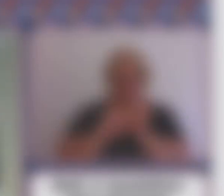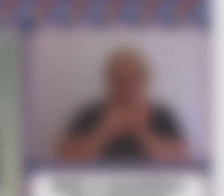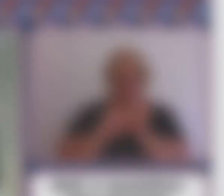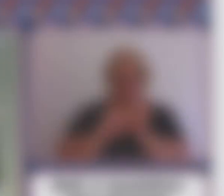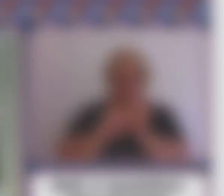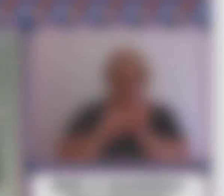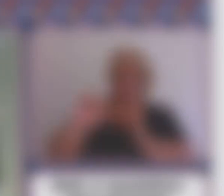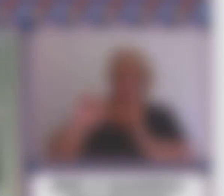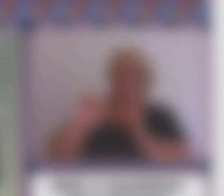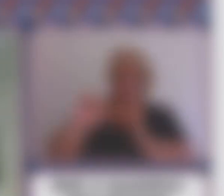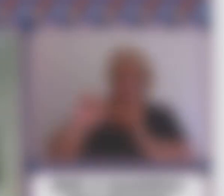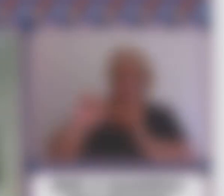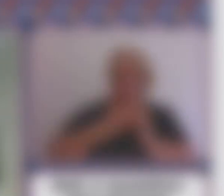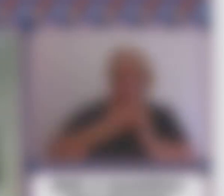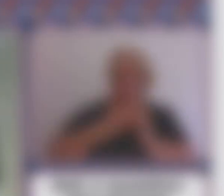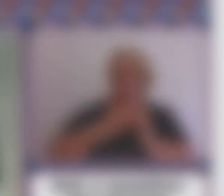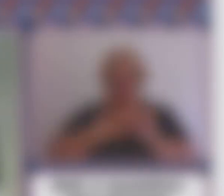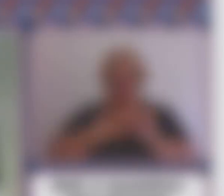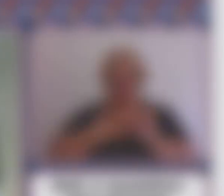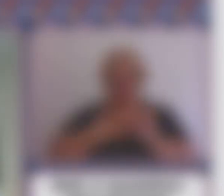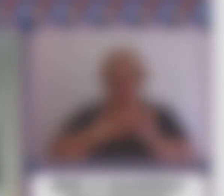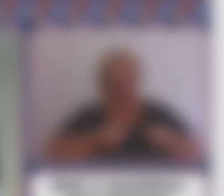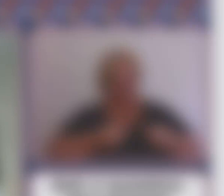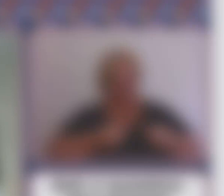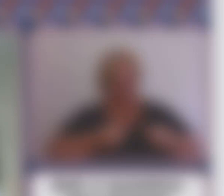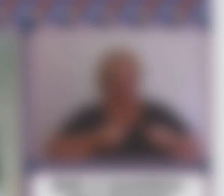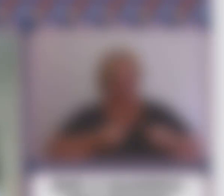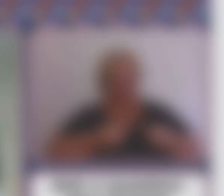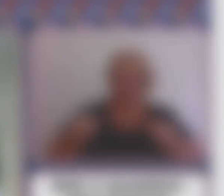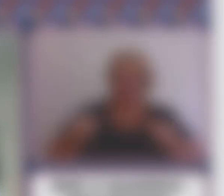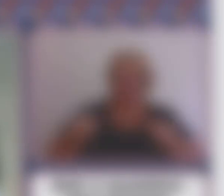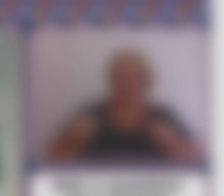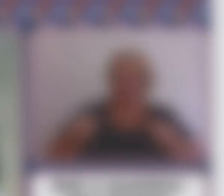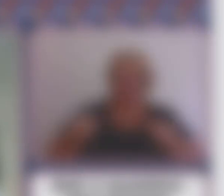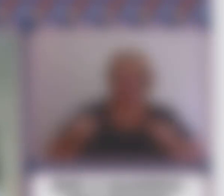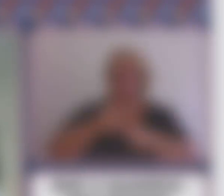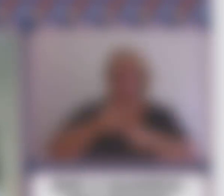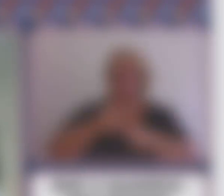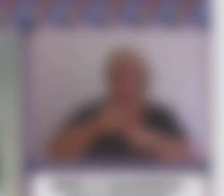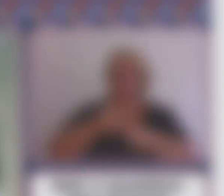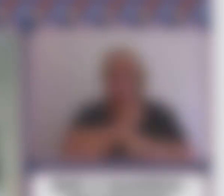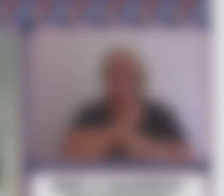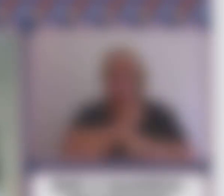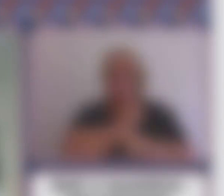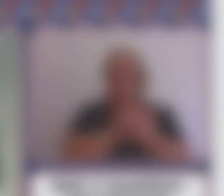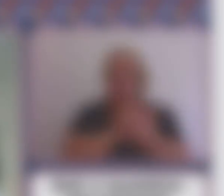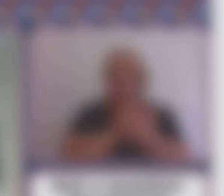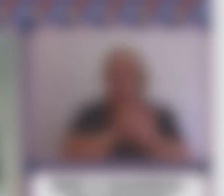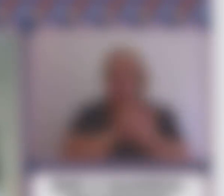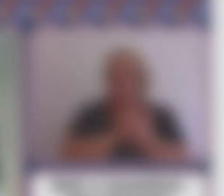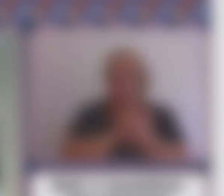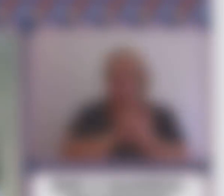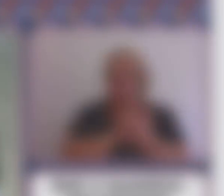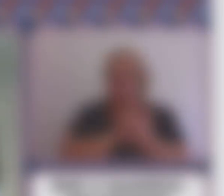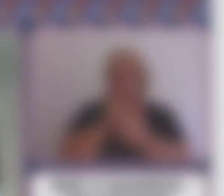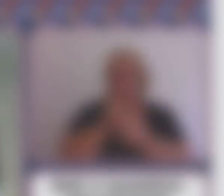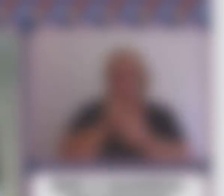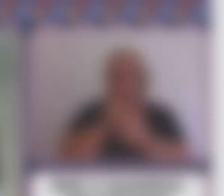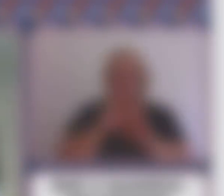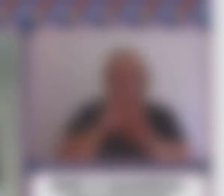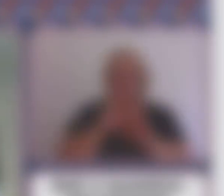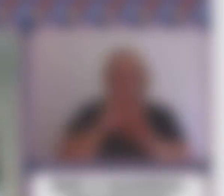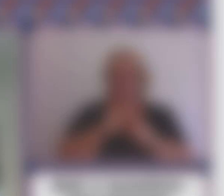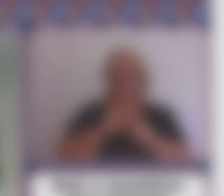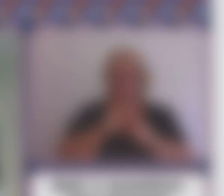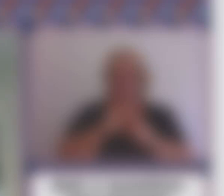needs, and a trust-based approach to plan management, but with clear powers for the agency to step